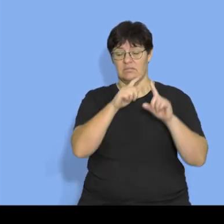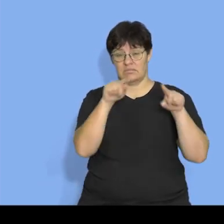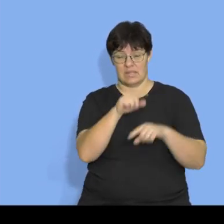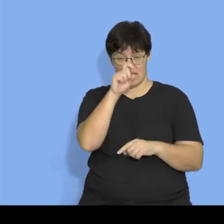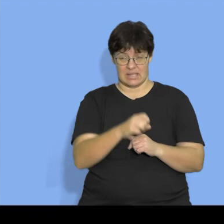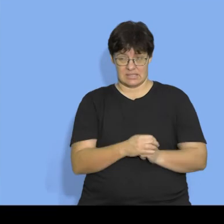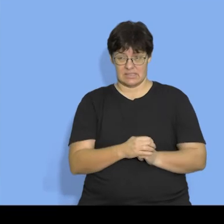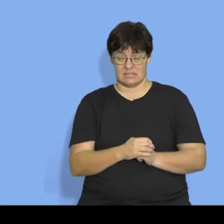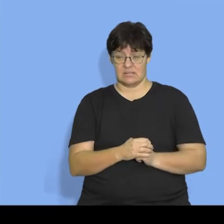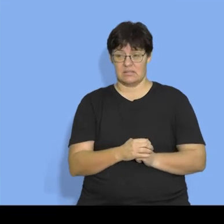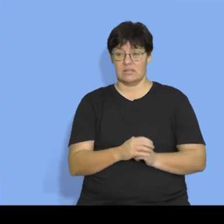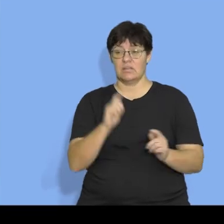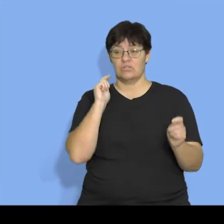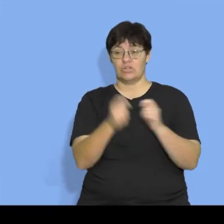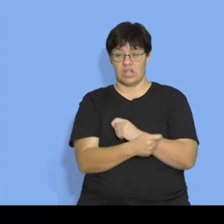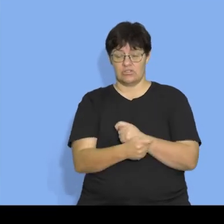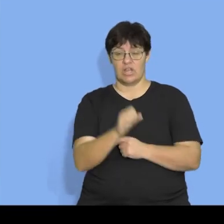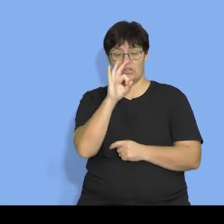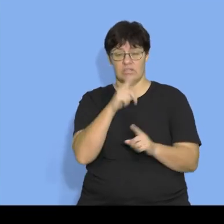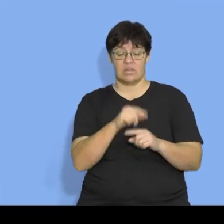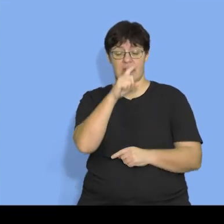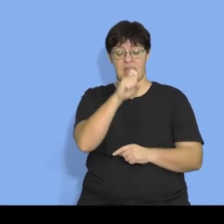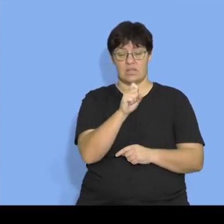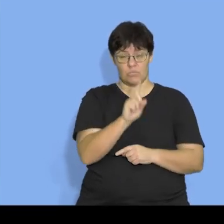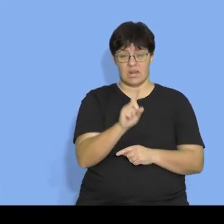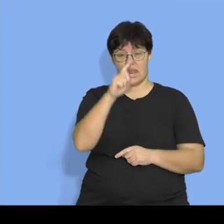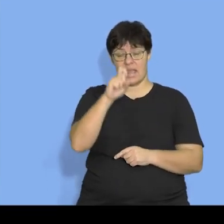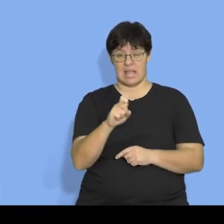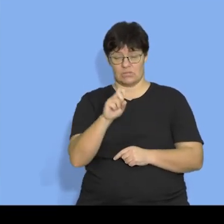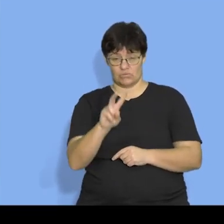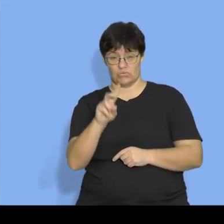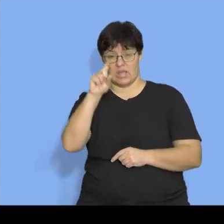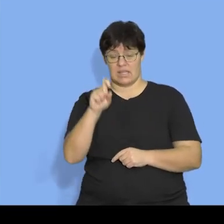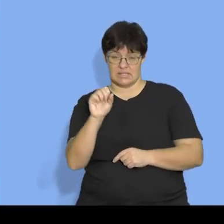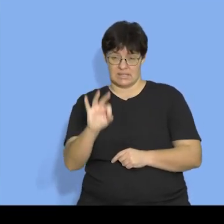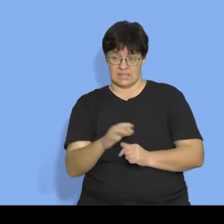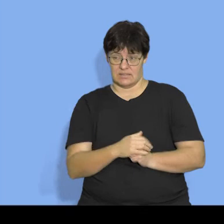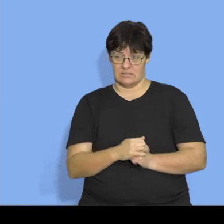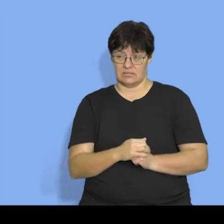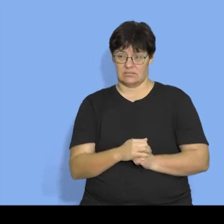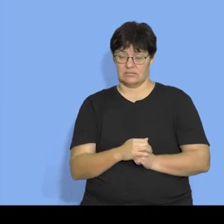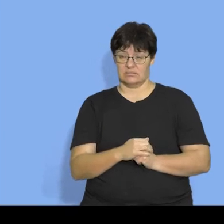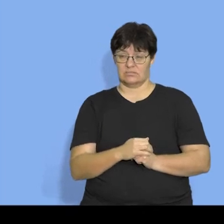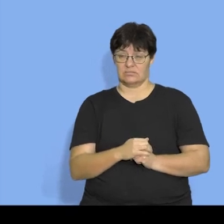in displacement, and she changed 3 times. There's 3 displacements they give you.